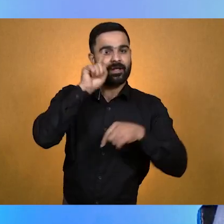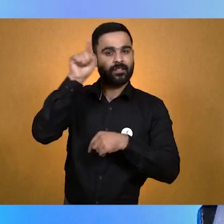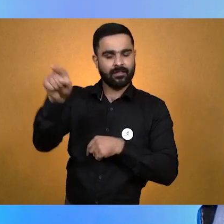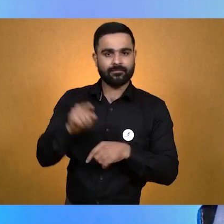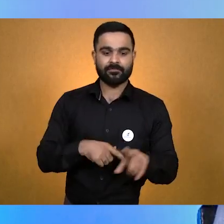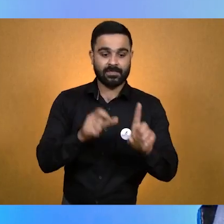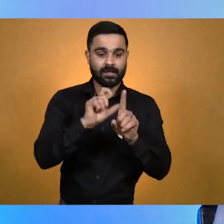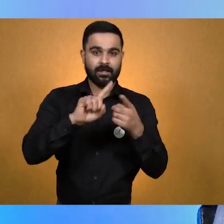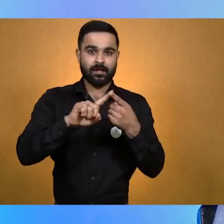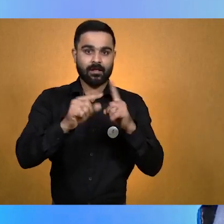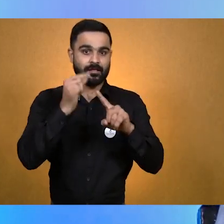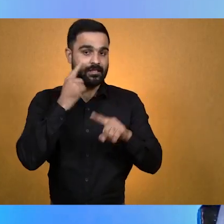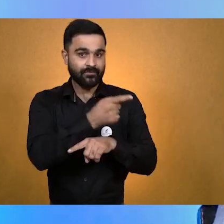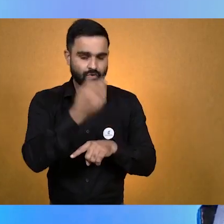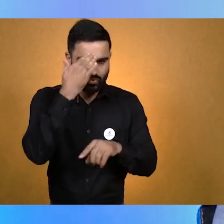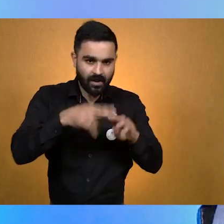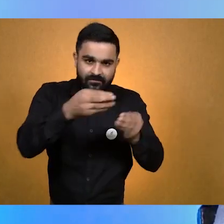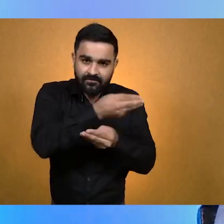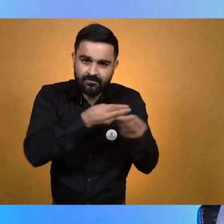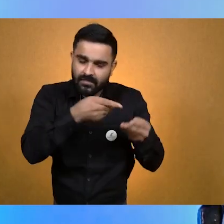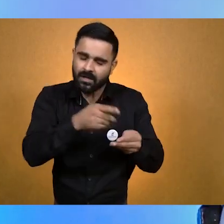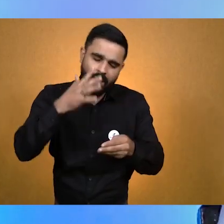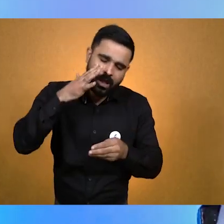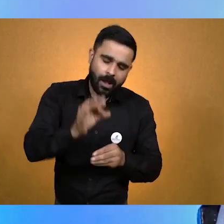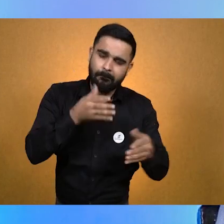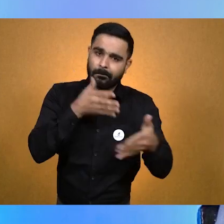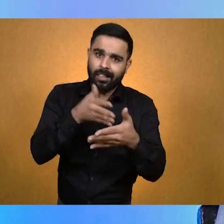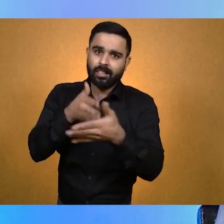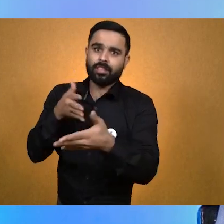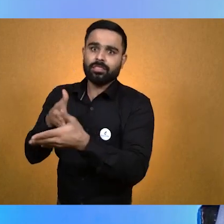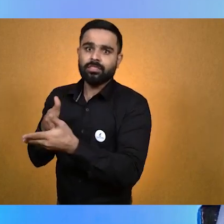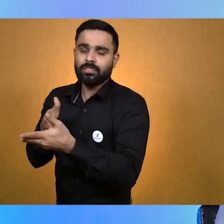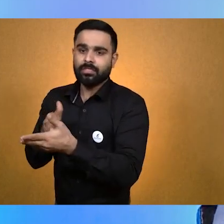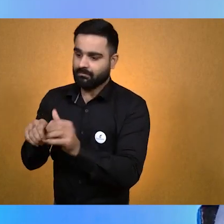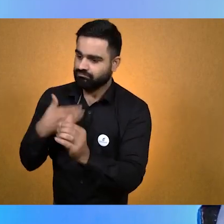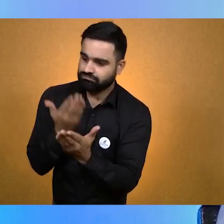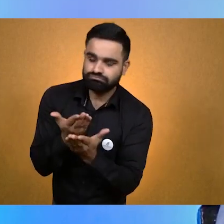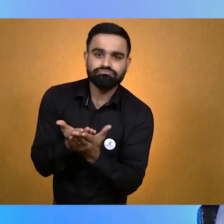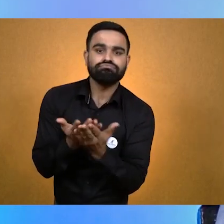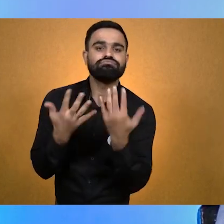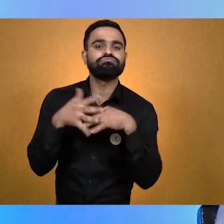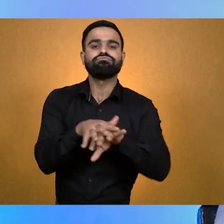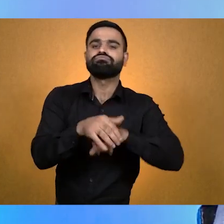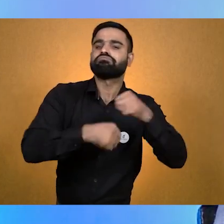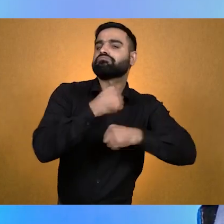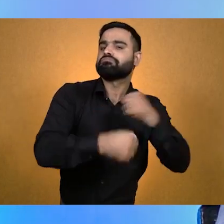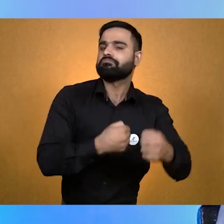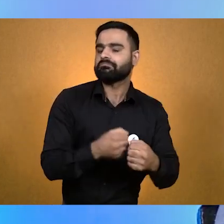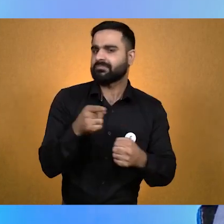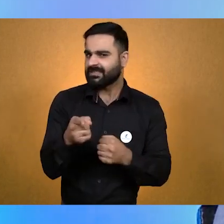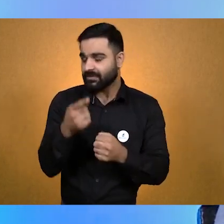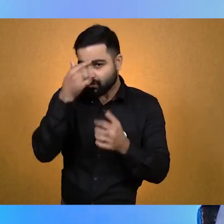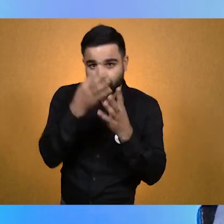Yep. Deepthi, now let's explore the financial aspect in this, because cost can be a huge barrier to participation in inclusive sports. Is